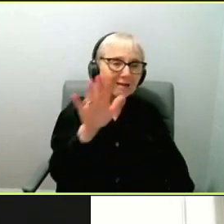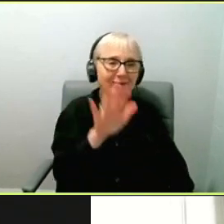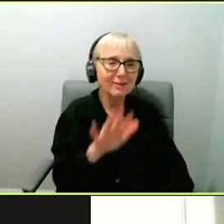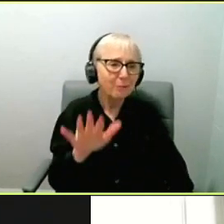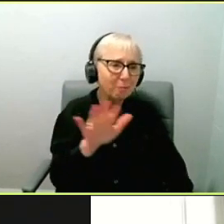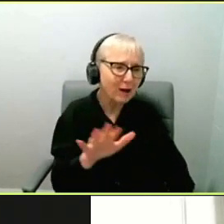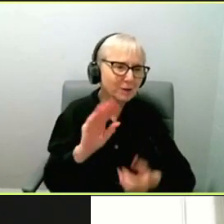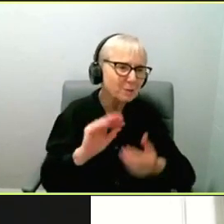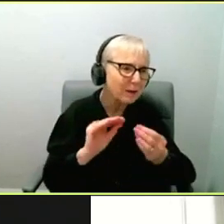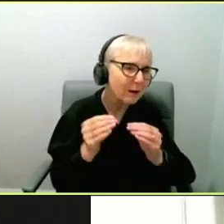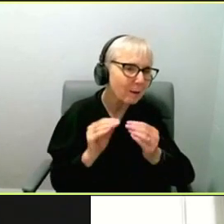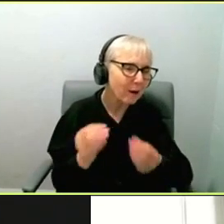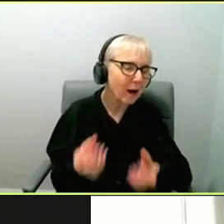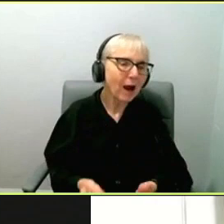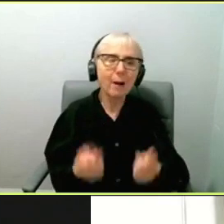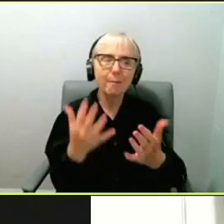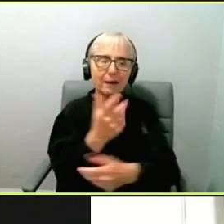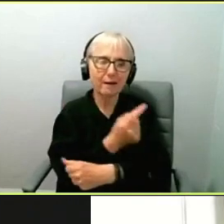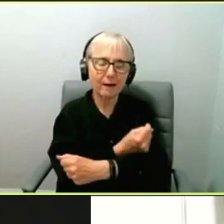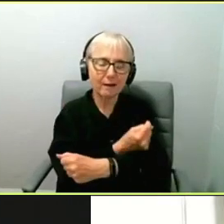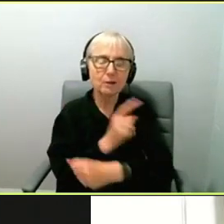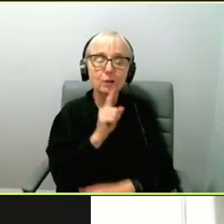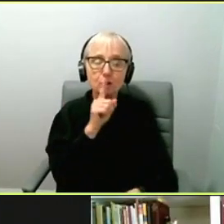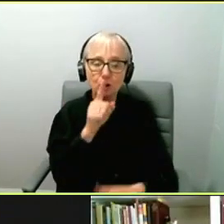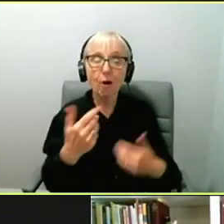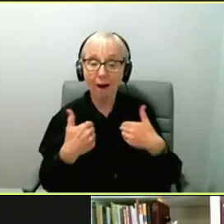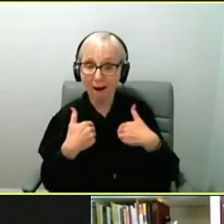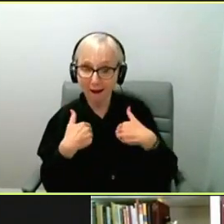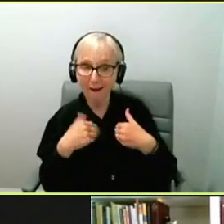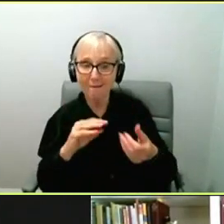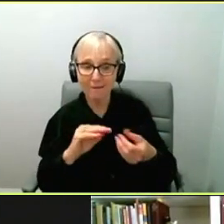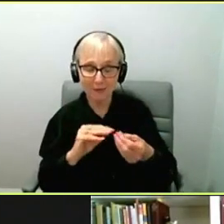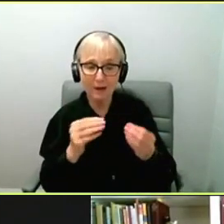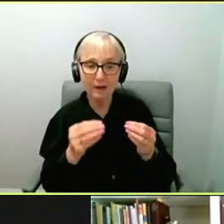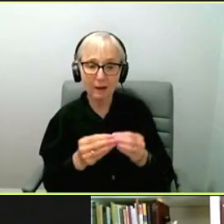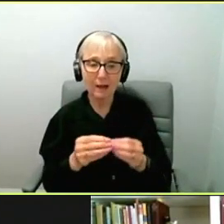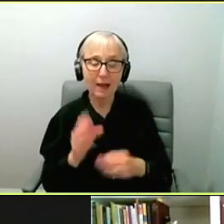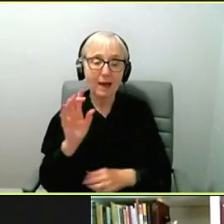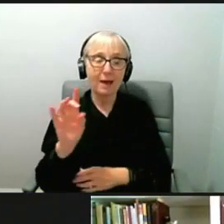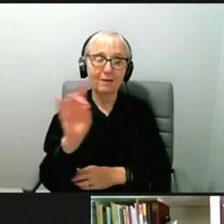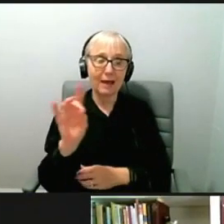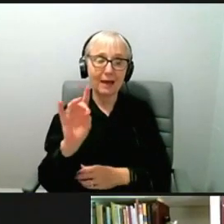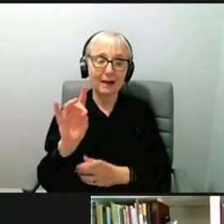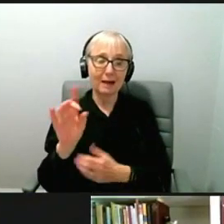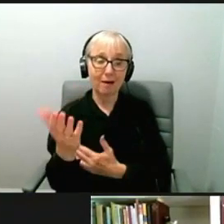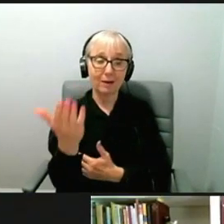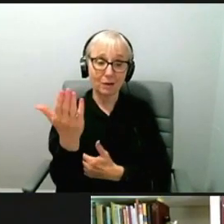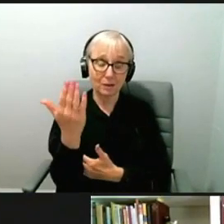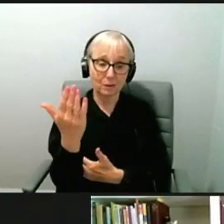number? Sure, I actually do have that number. So as of 8 o'clock this morning,